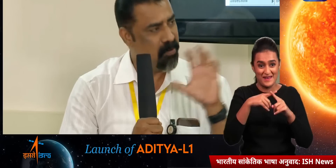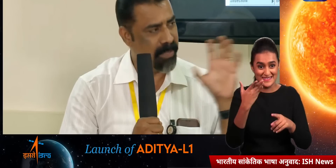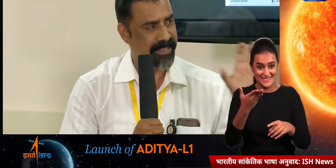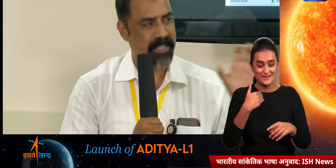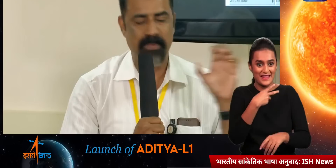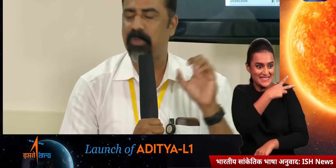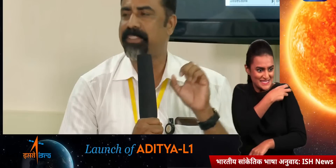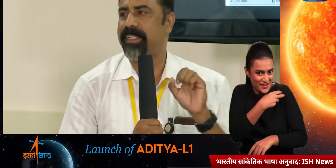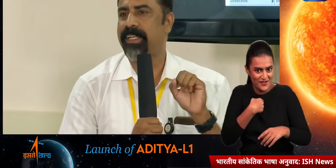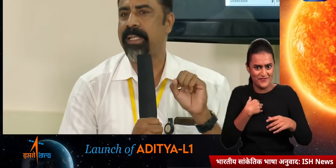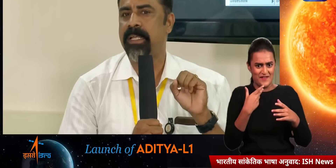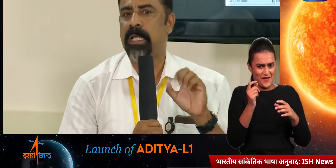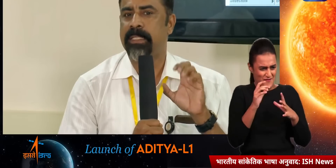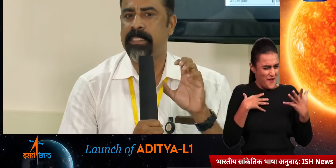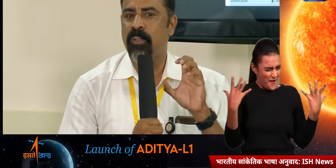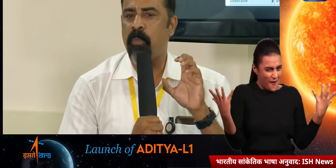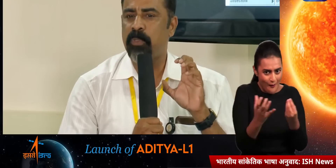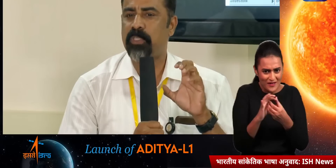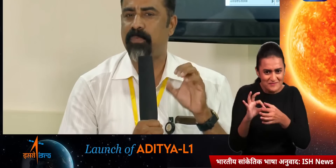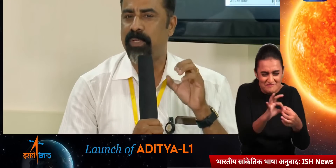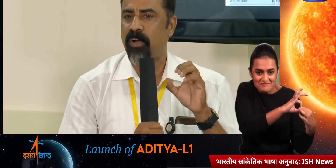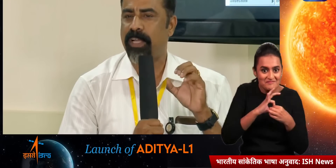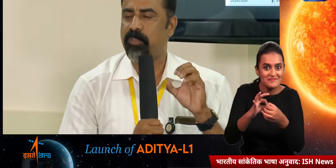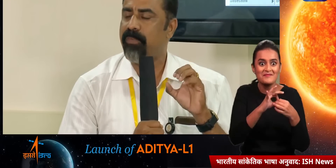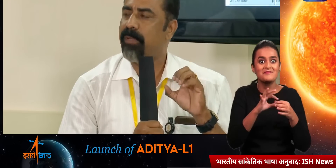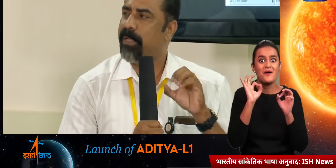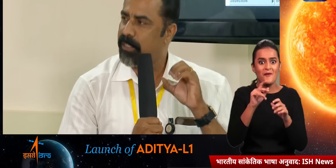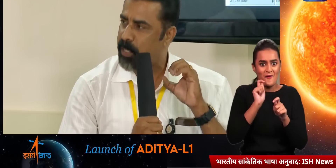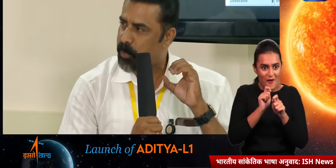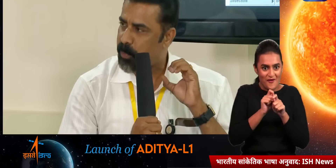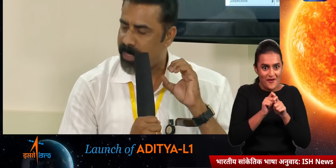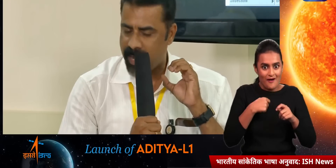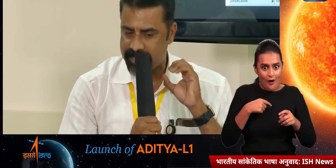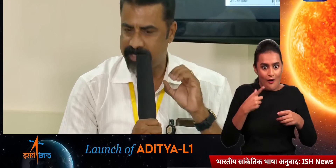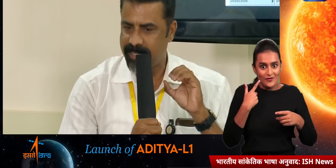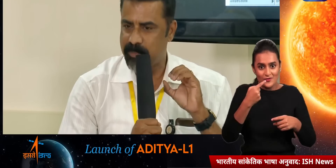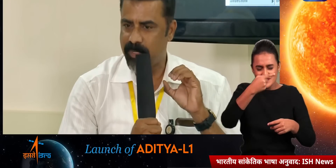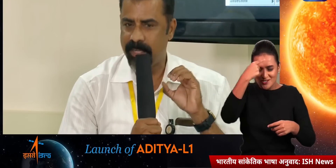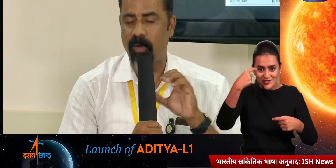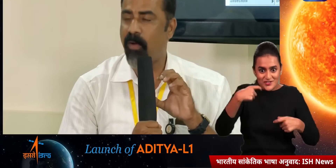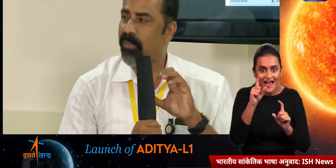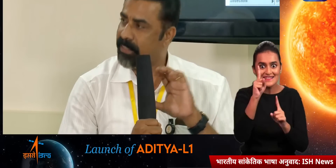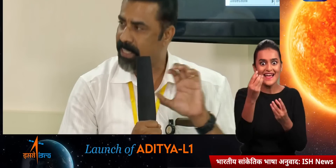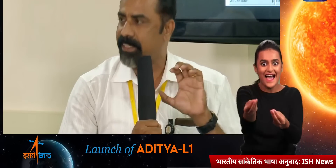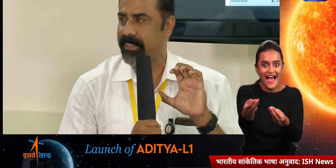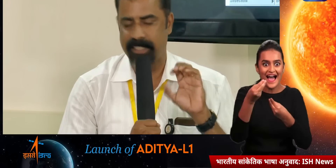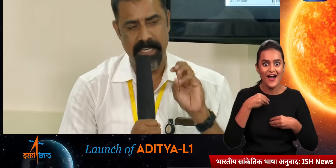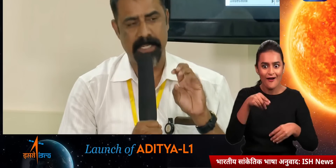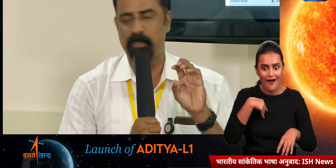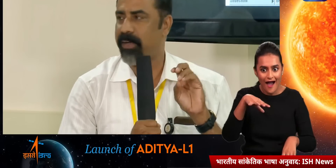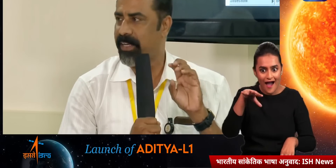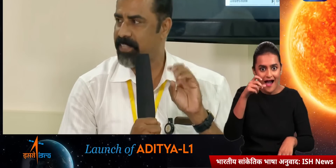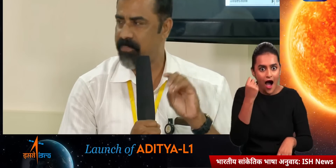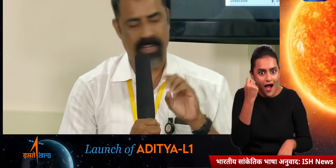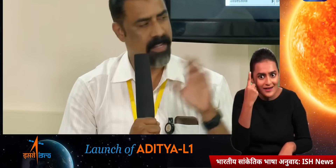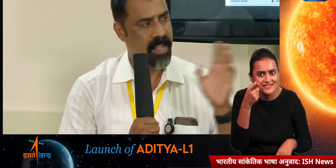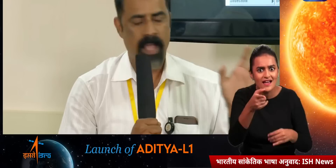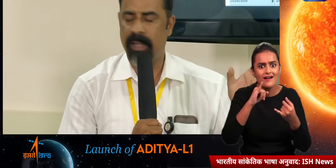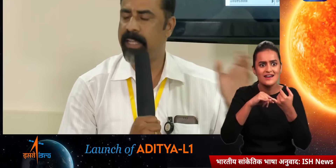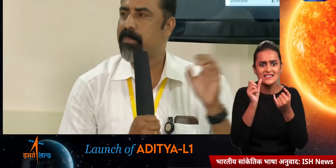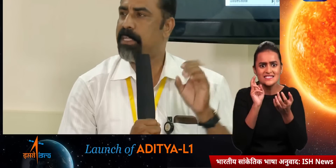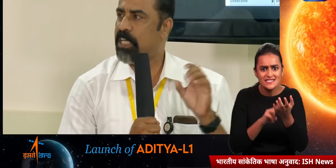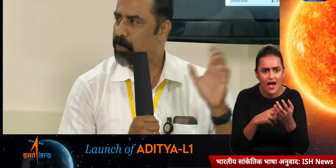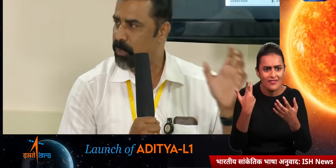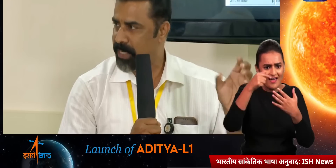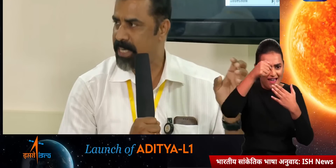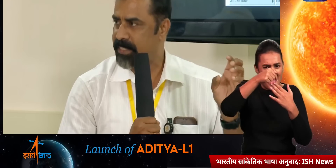VSSC and all my scientific colleagues here. This is the opportunity we got actually, we are trying to understand actually all the three things, radiation, particles and field.